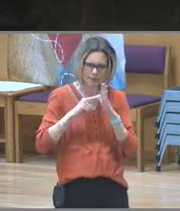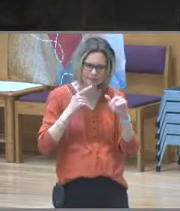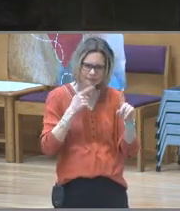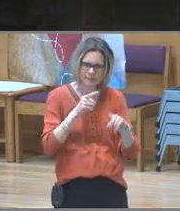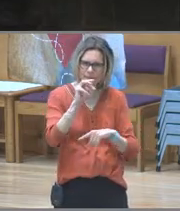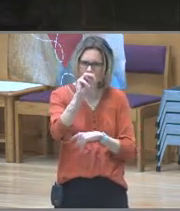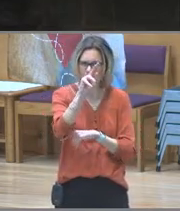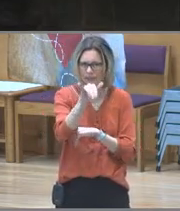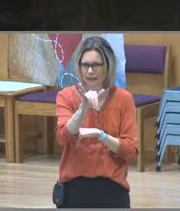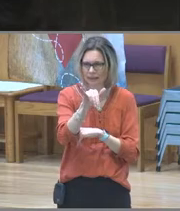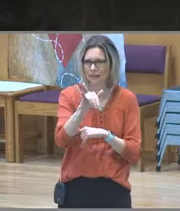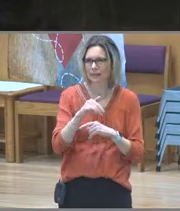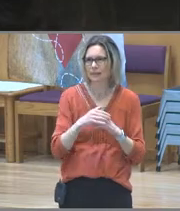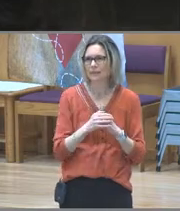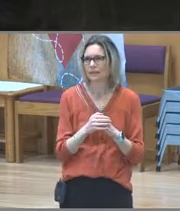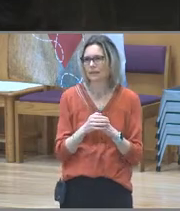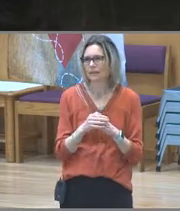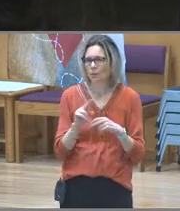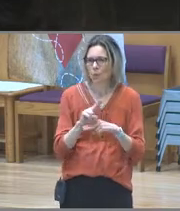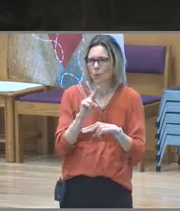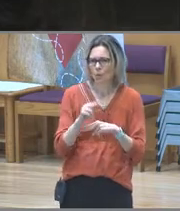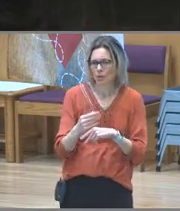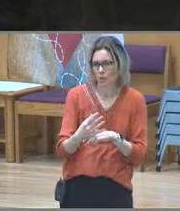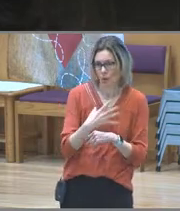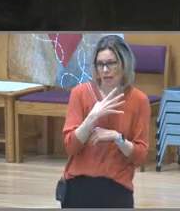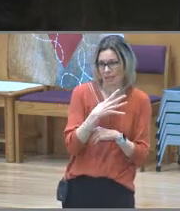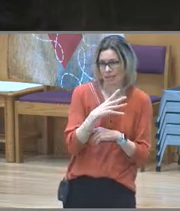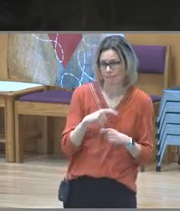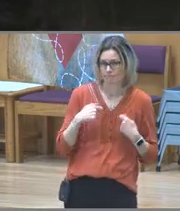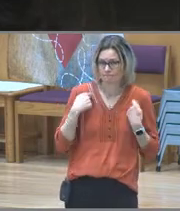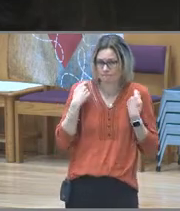notice, she is wearing a white tunic.